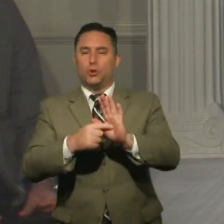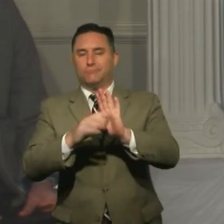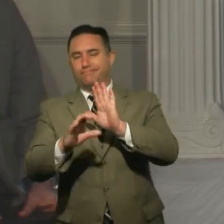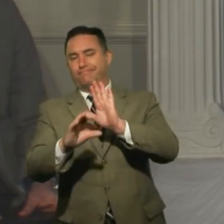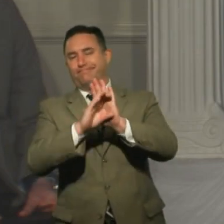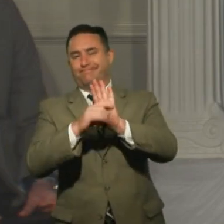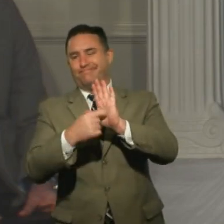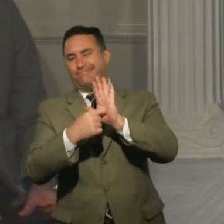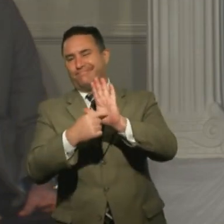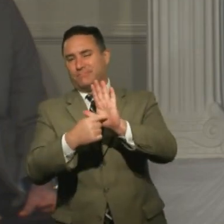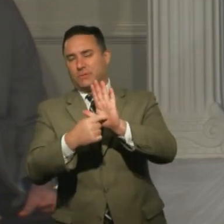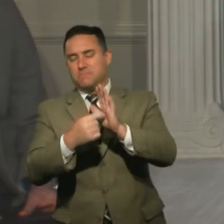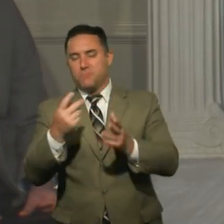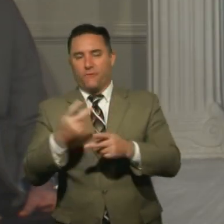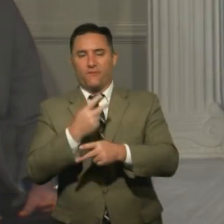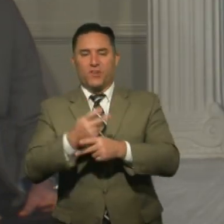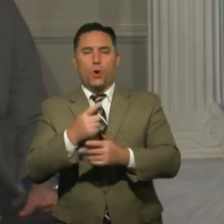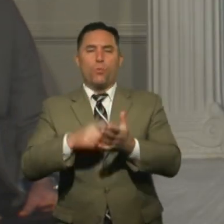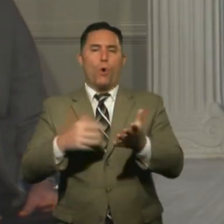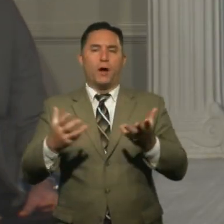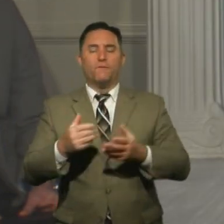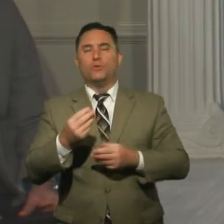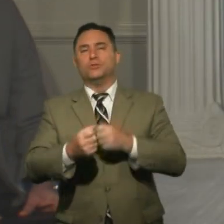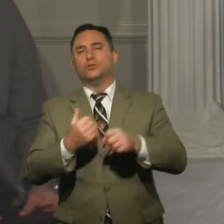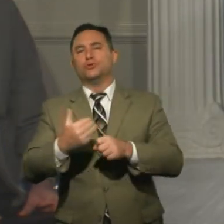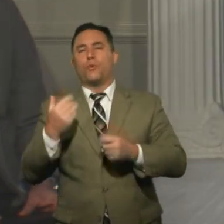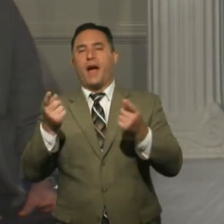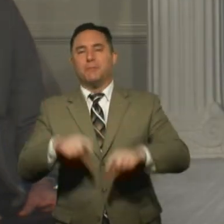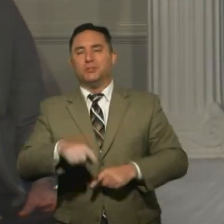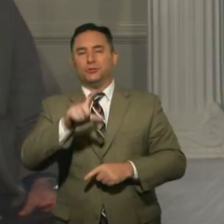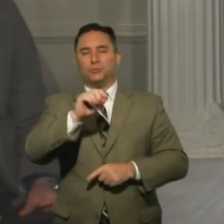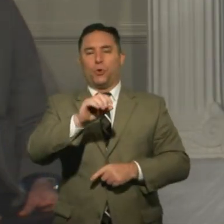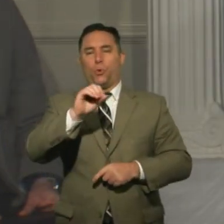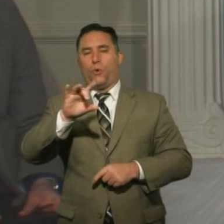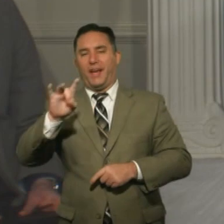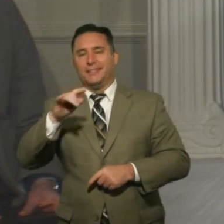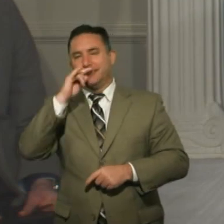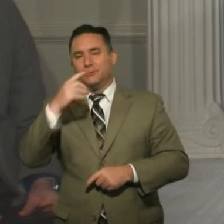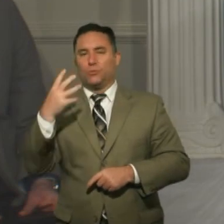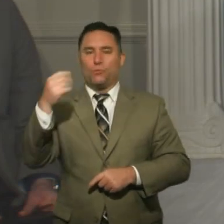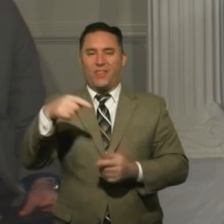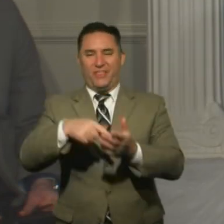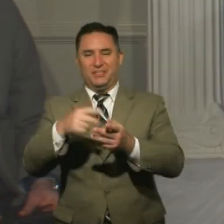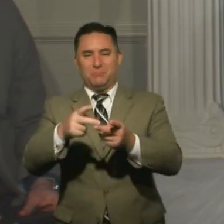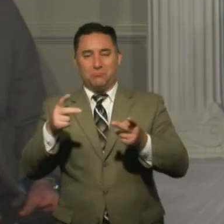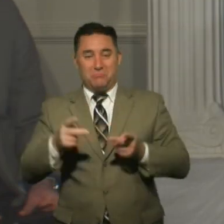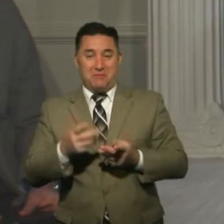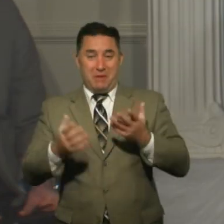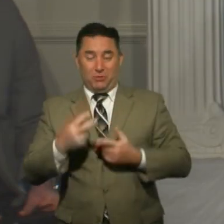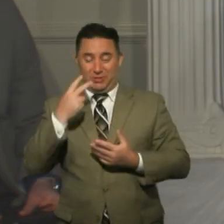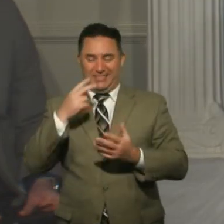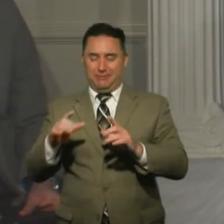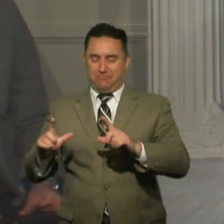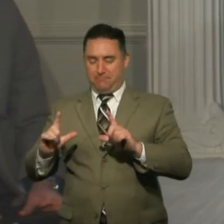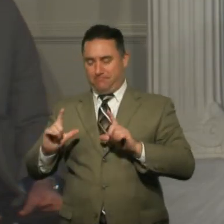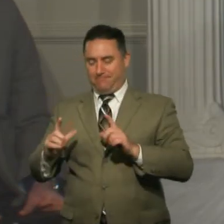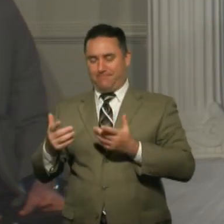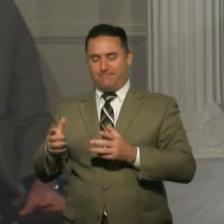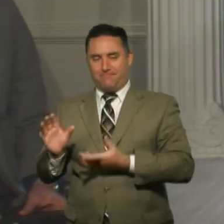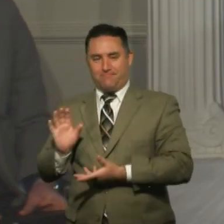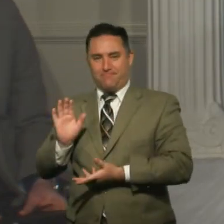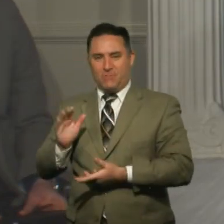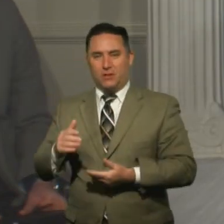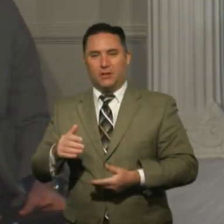see if you can figure this out. A few years back, it says 2008, we took our kids to this place right here. Maybe you can see it. And there's